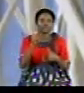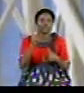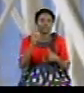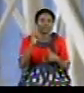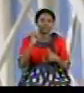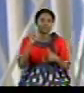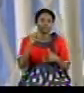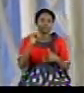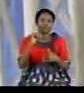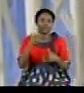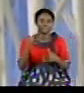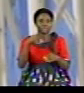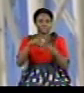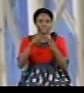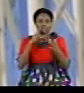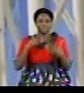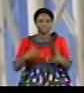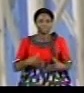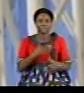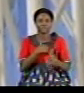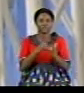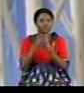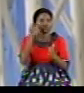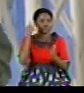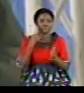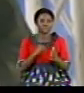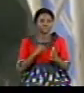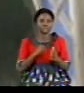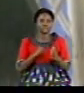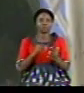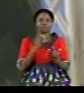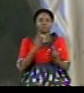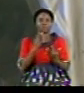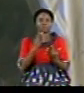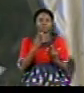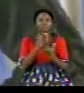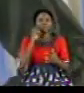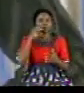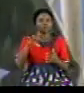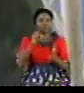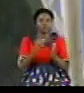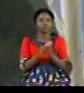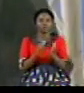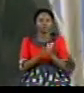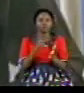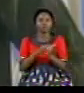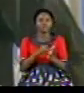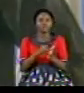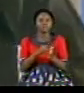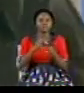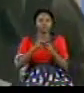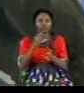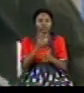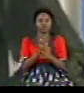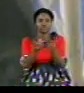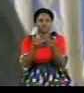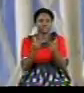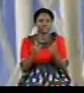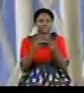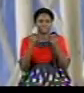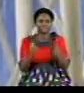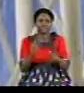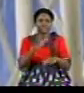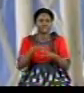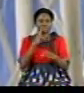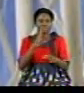was disturbing her. She discovered that the thing just came suddenly upon her. She started telling herself